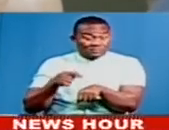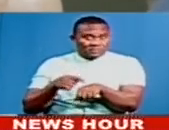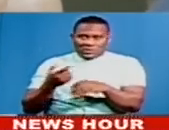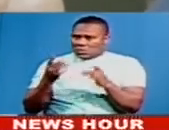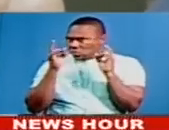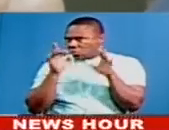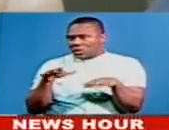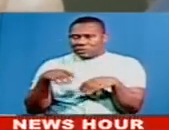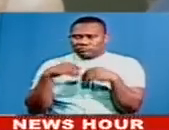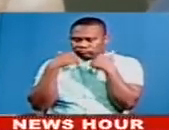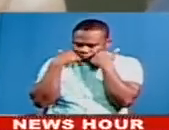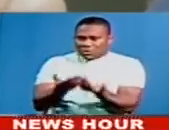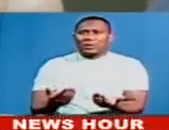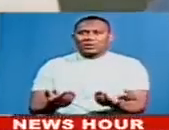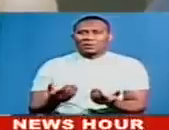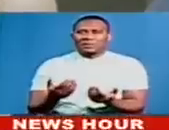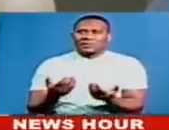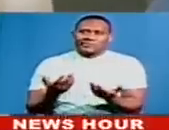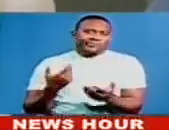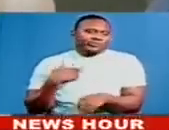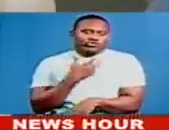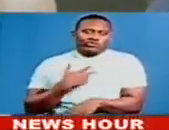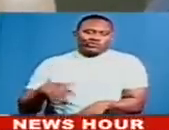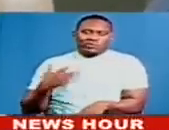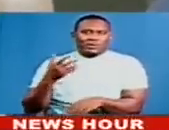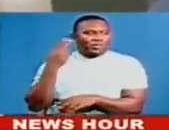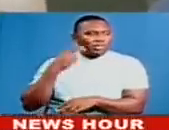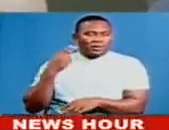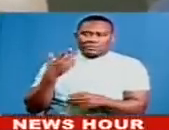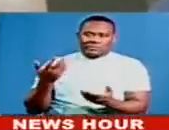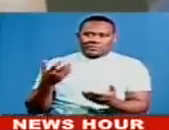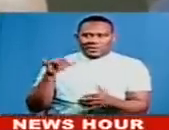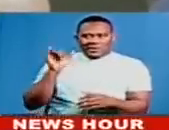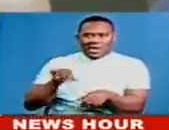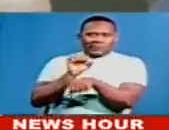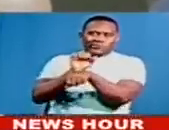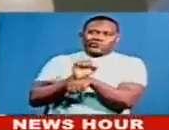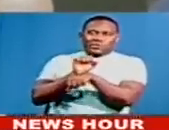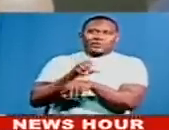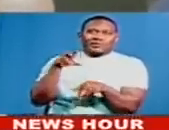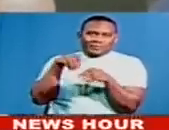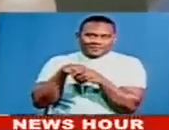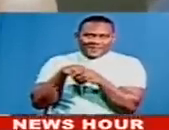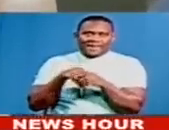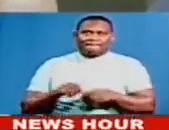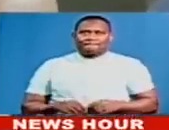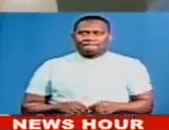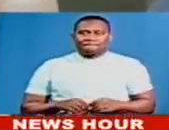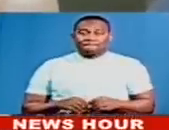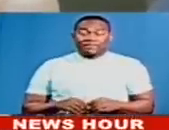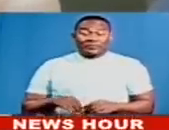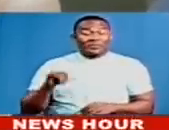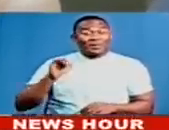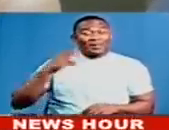and unforgivable part of the Danish history, and I would like to underline that. Nothing can,